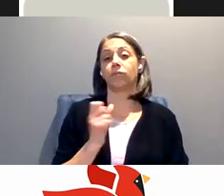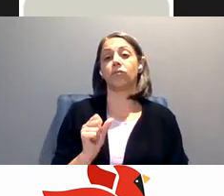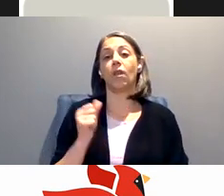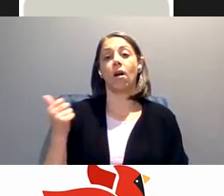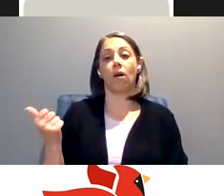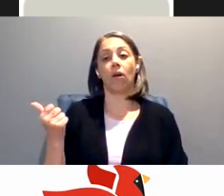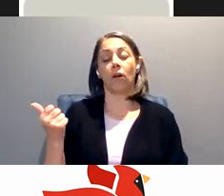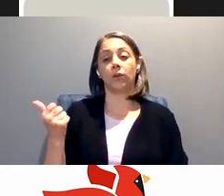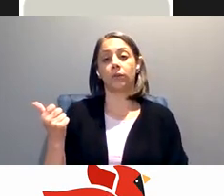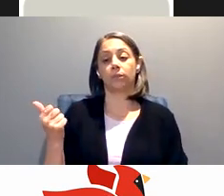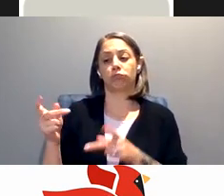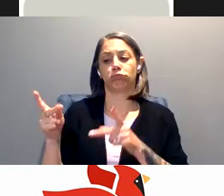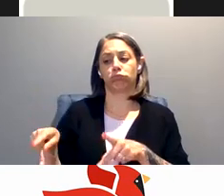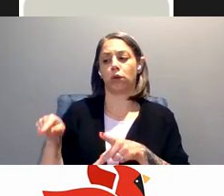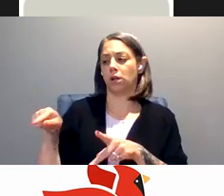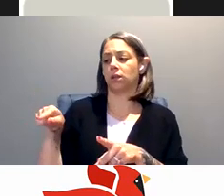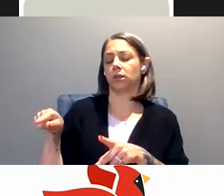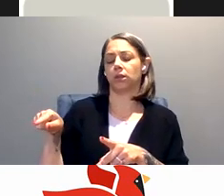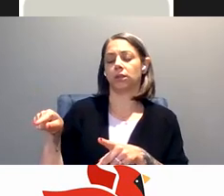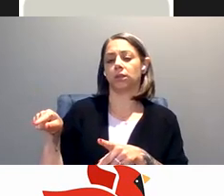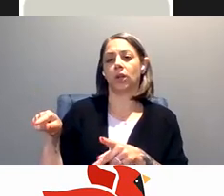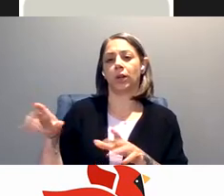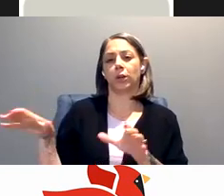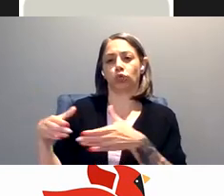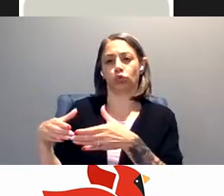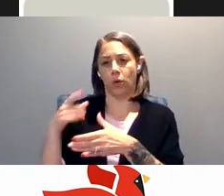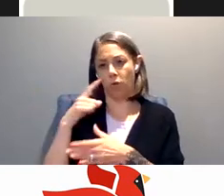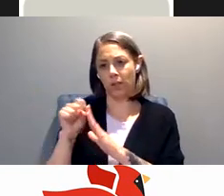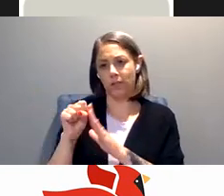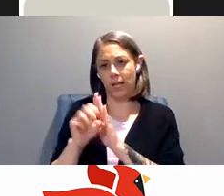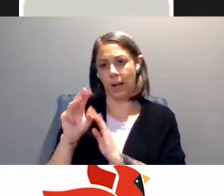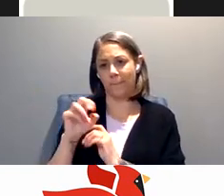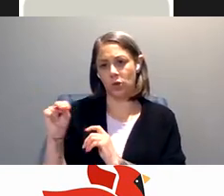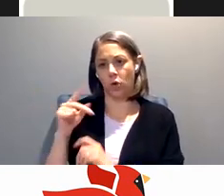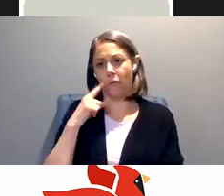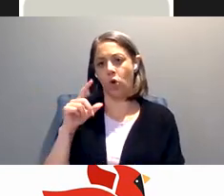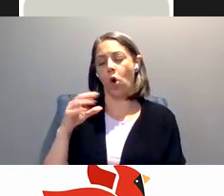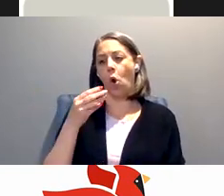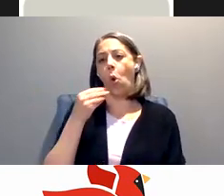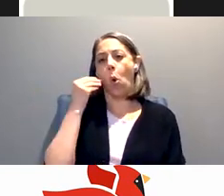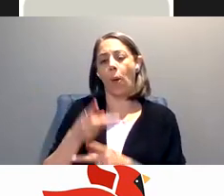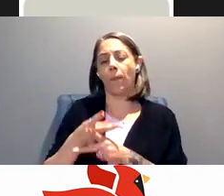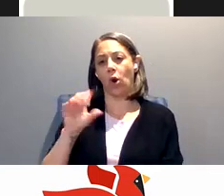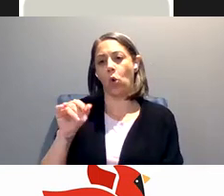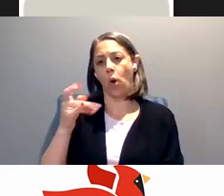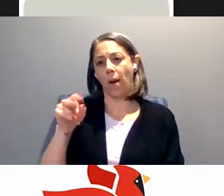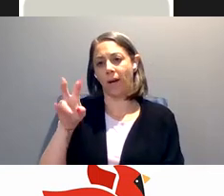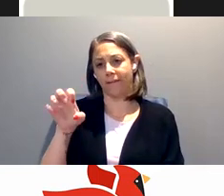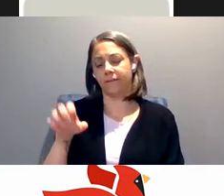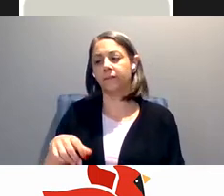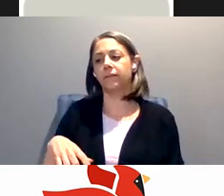another person that was in our cohort for the state of Minnesota for Homecare Cooperatives were able to attend